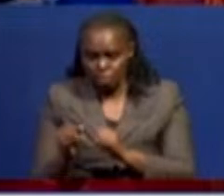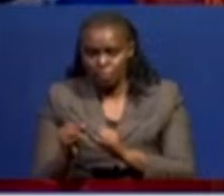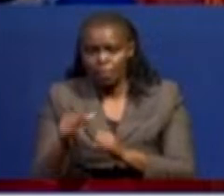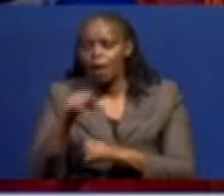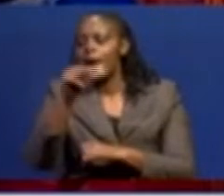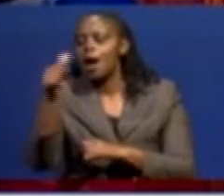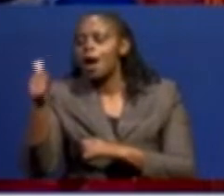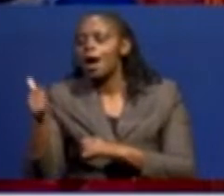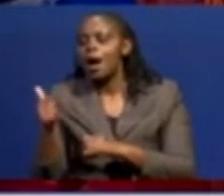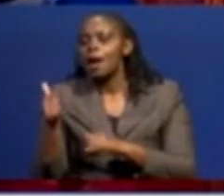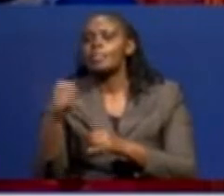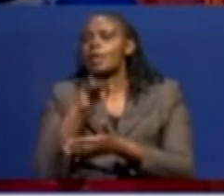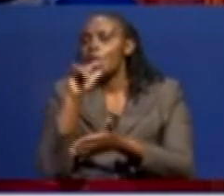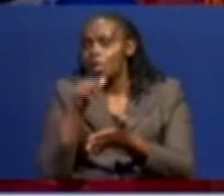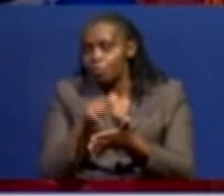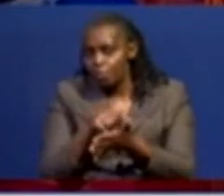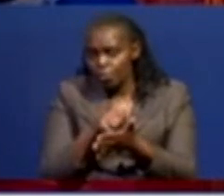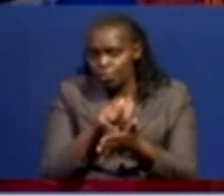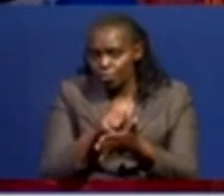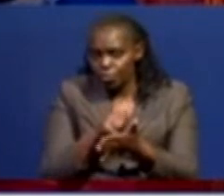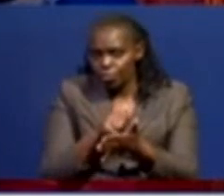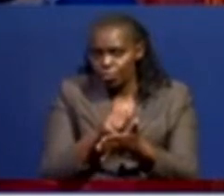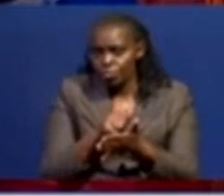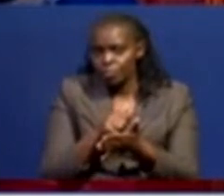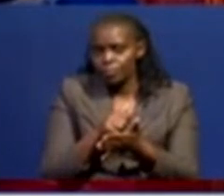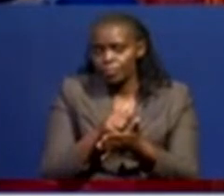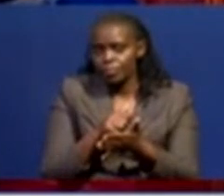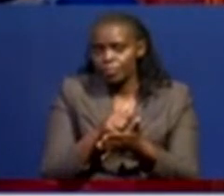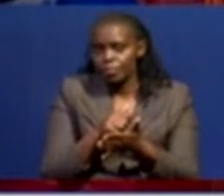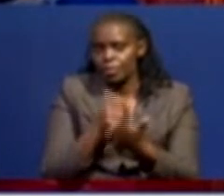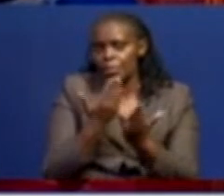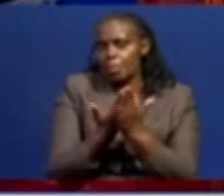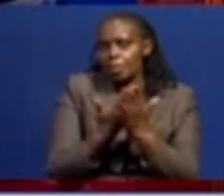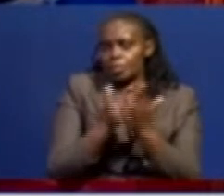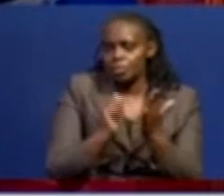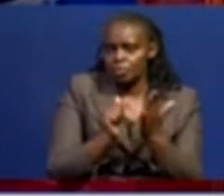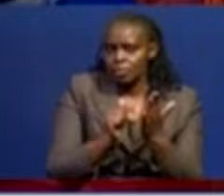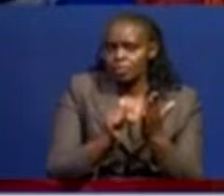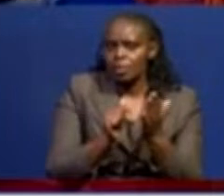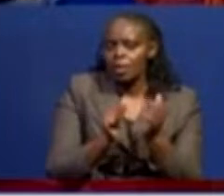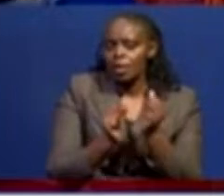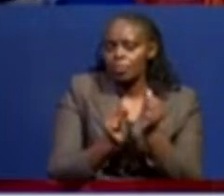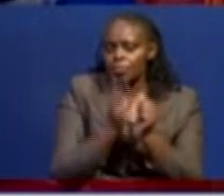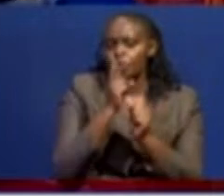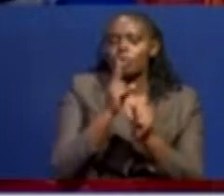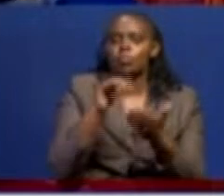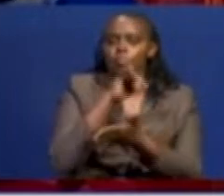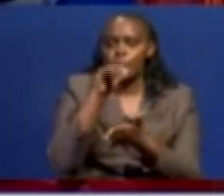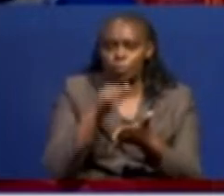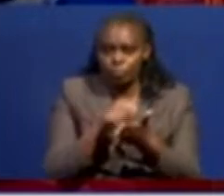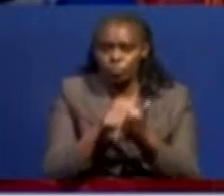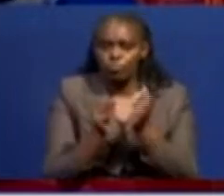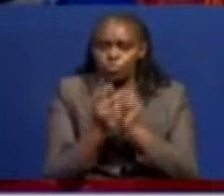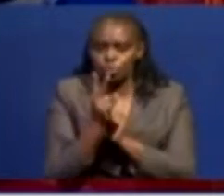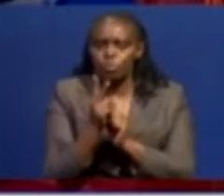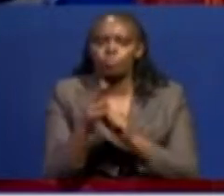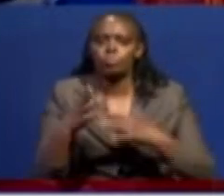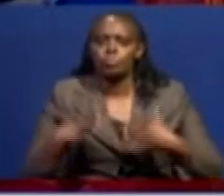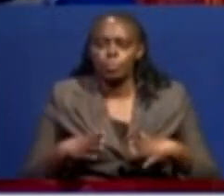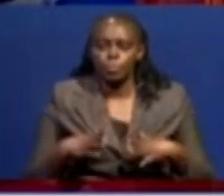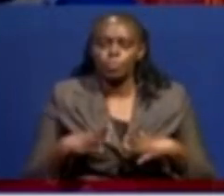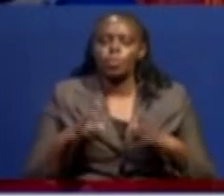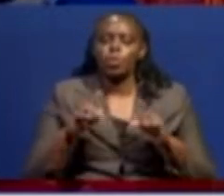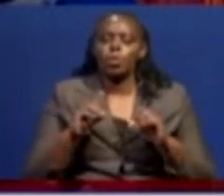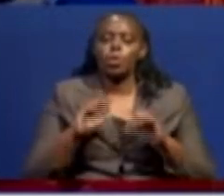two individuals, or there were other individuals who were also involved in that petition? There were 12 of them. There were 12